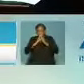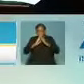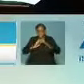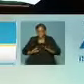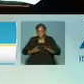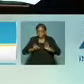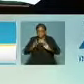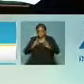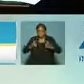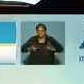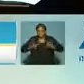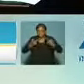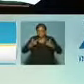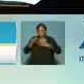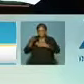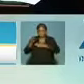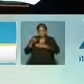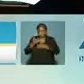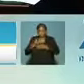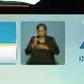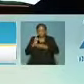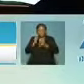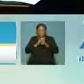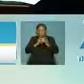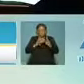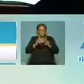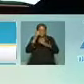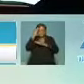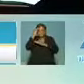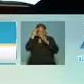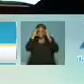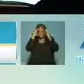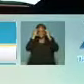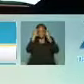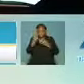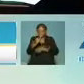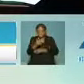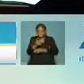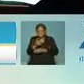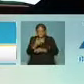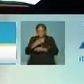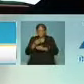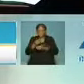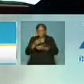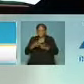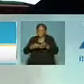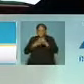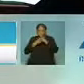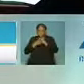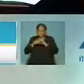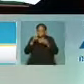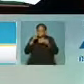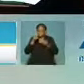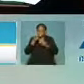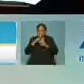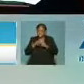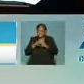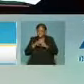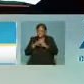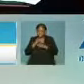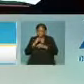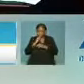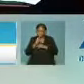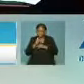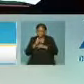families living in a settlement where everyone knows everyone, and the concept of borrowing sugar from your neighbor is not